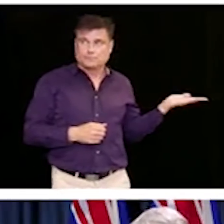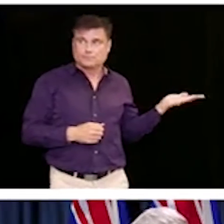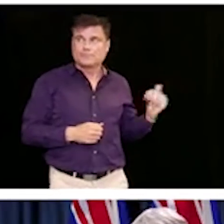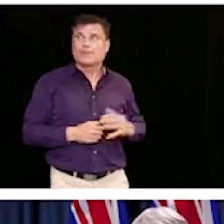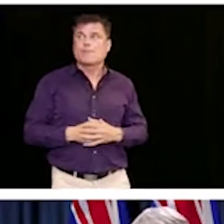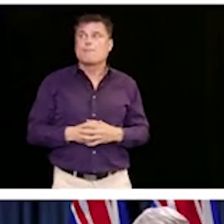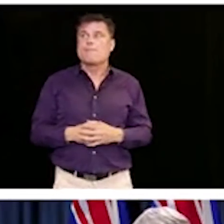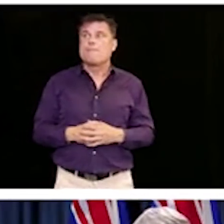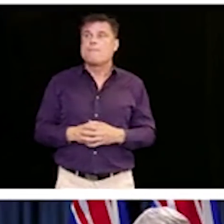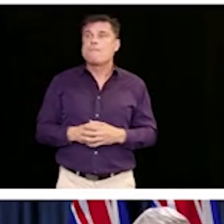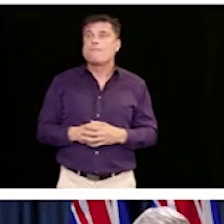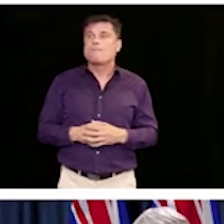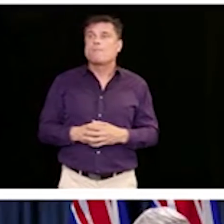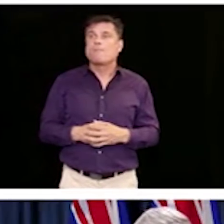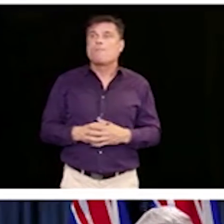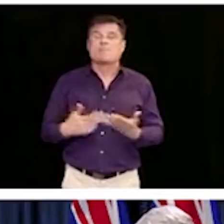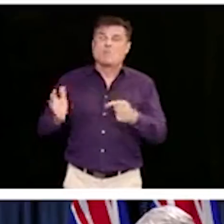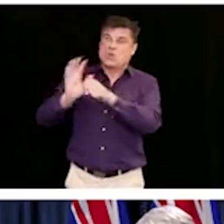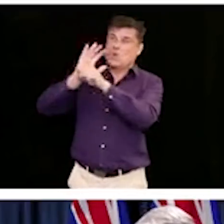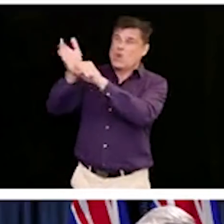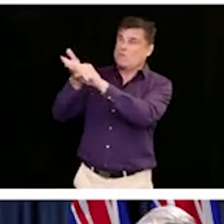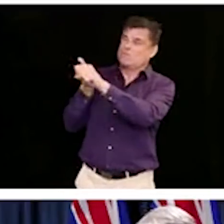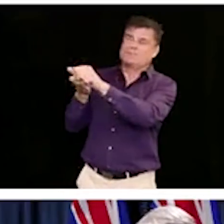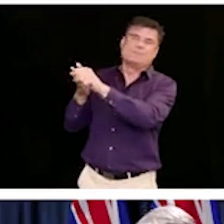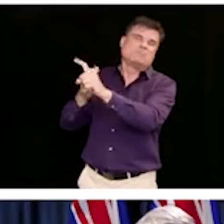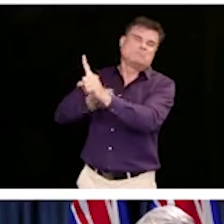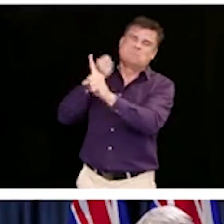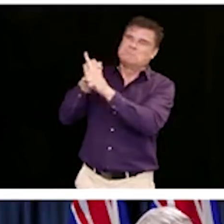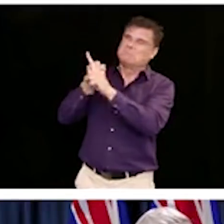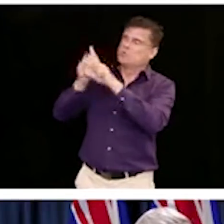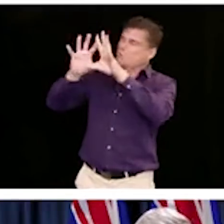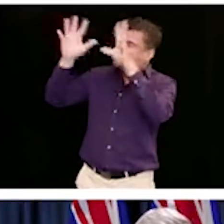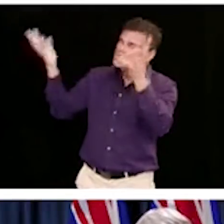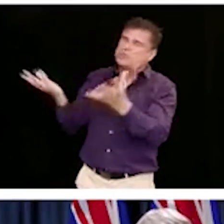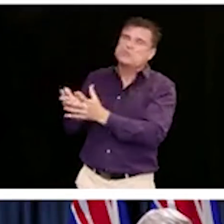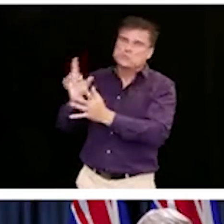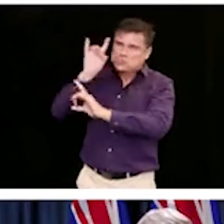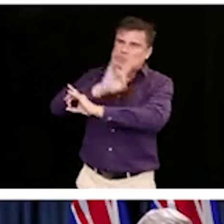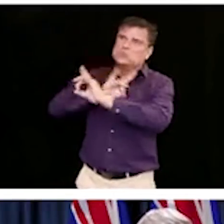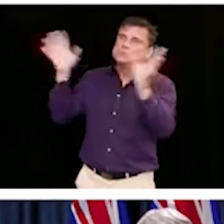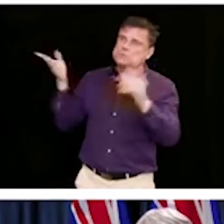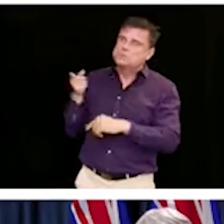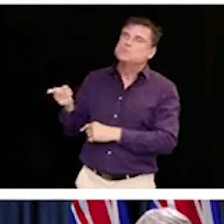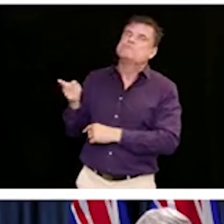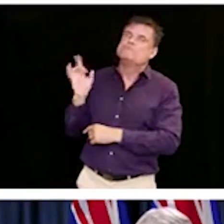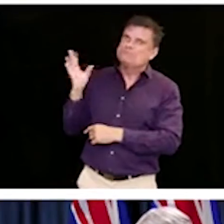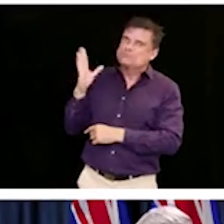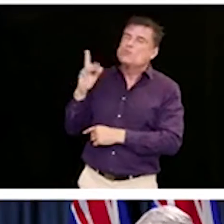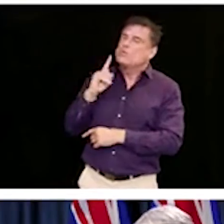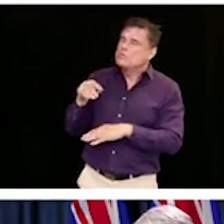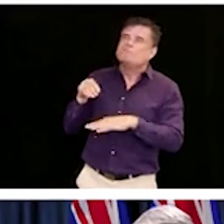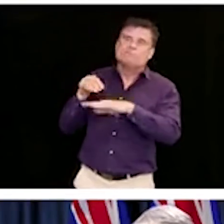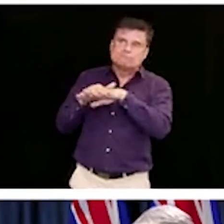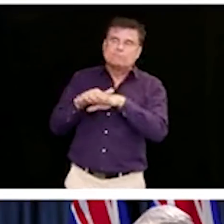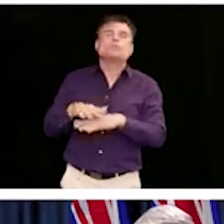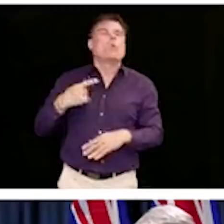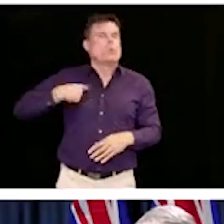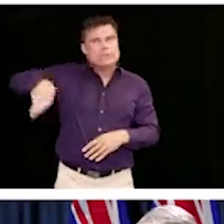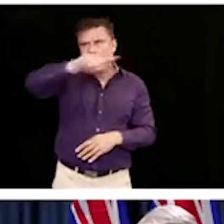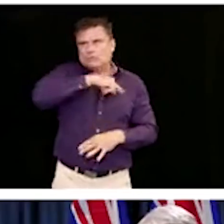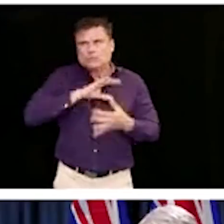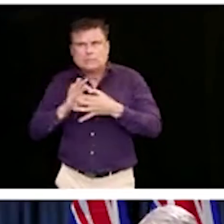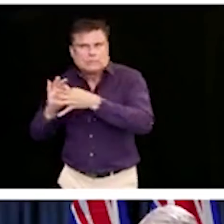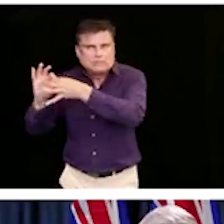As you know, COVID-19 is a global crisis that really needed a coordinated response from all levels of government. And in BC, we